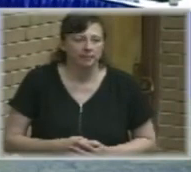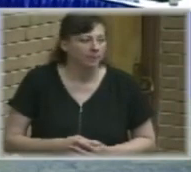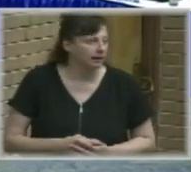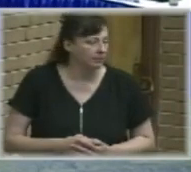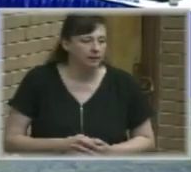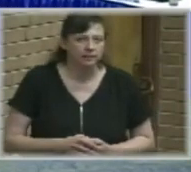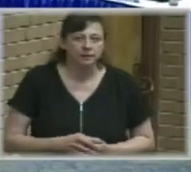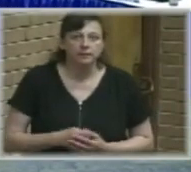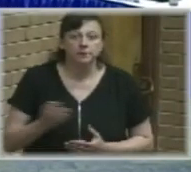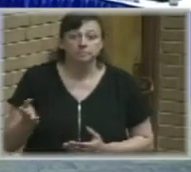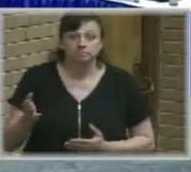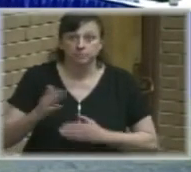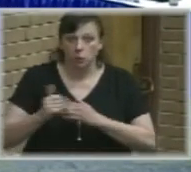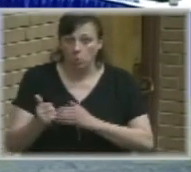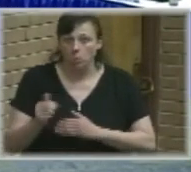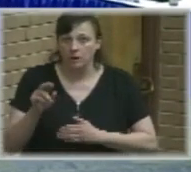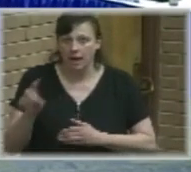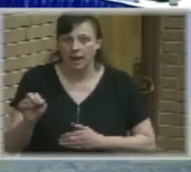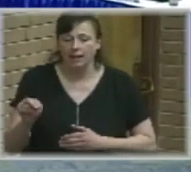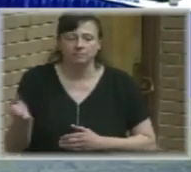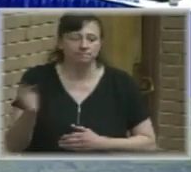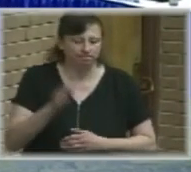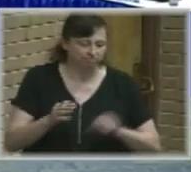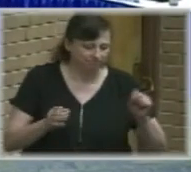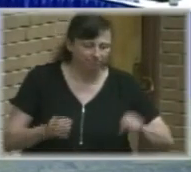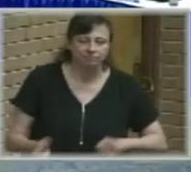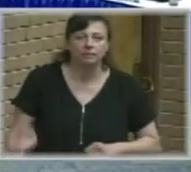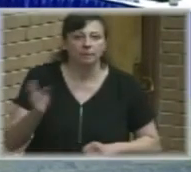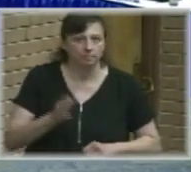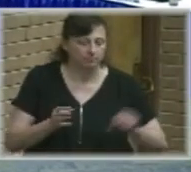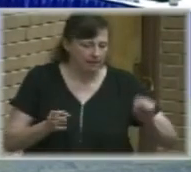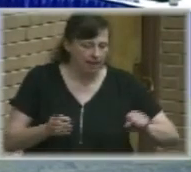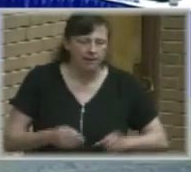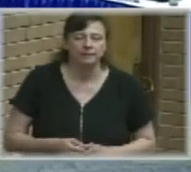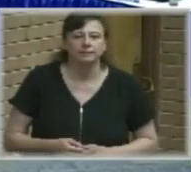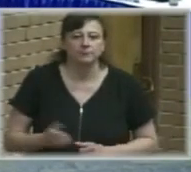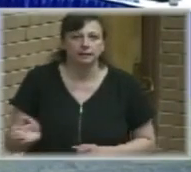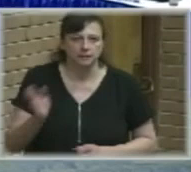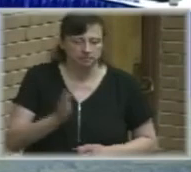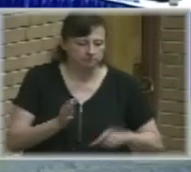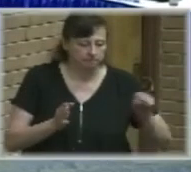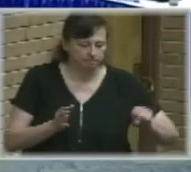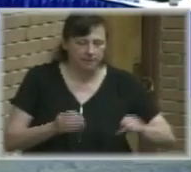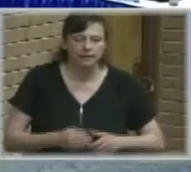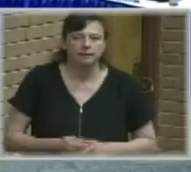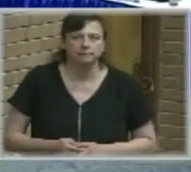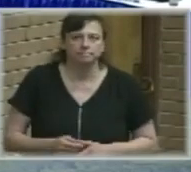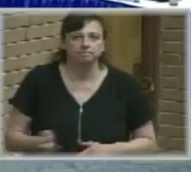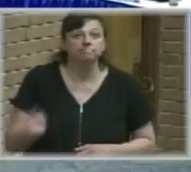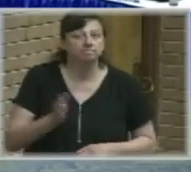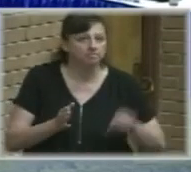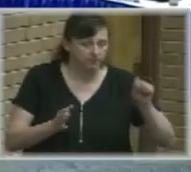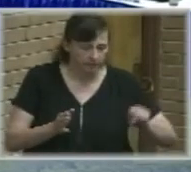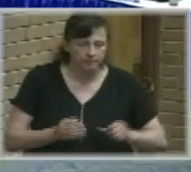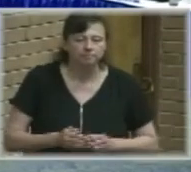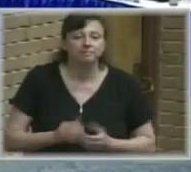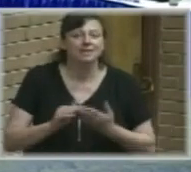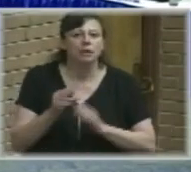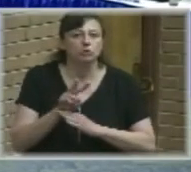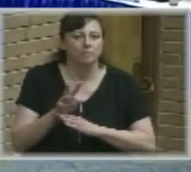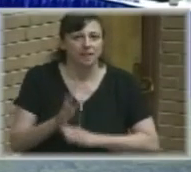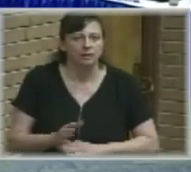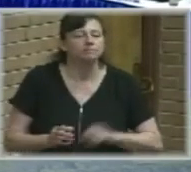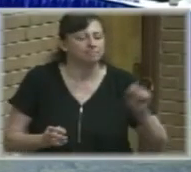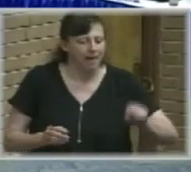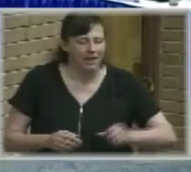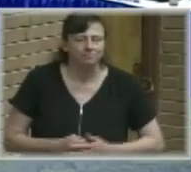Deanne, please call the roll. Councilmember DePonzio? Aye. Councilmember Werner? Aye. Councilmember Wilt? Aye. Councilmember Corrado? Aye.